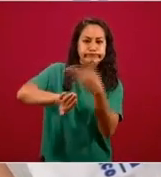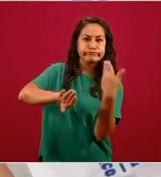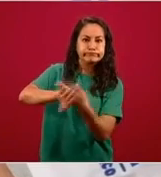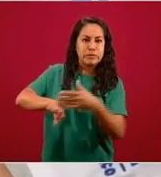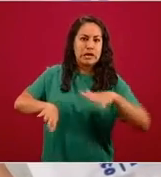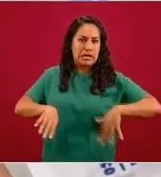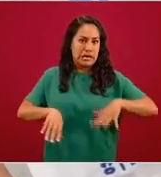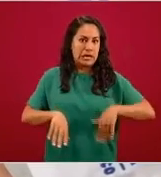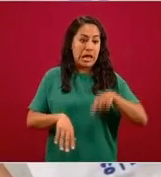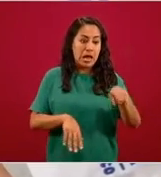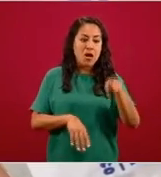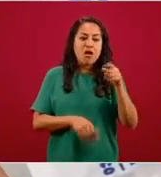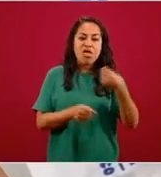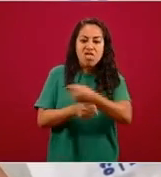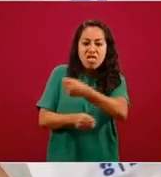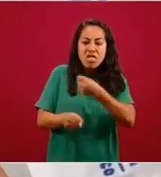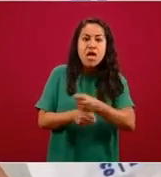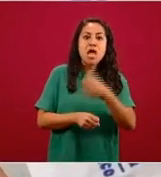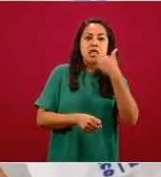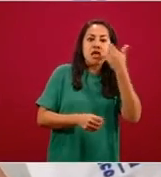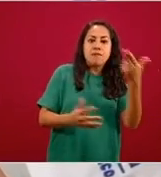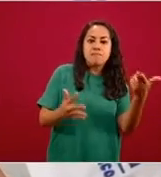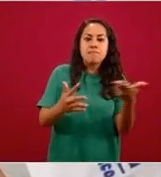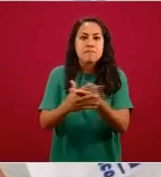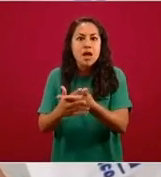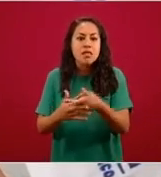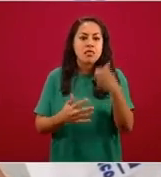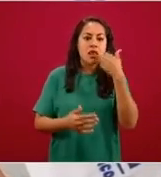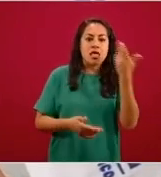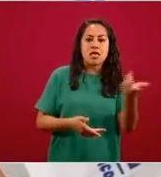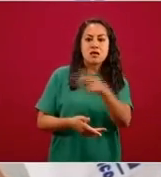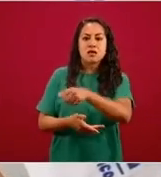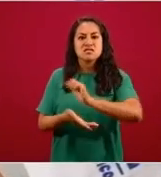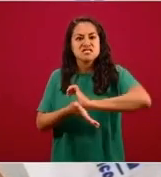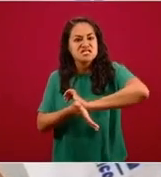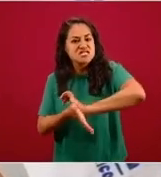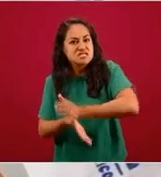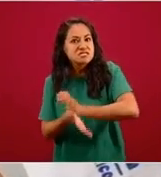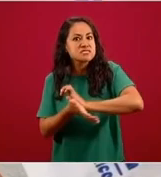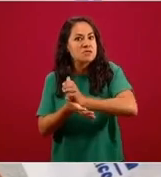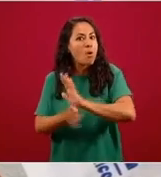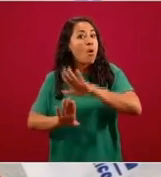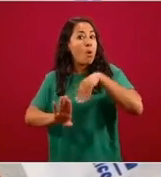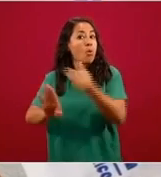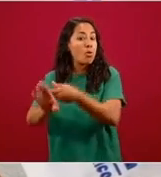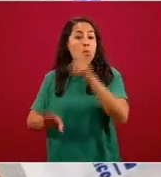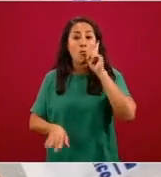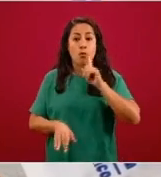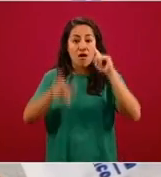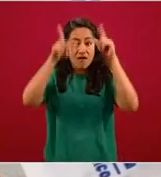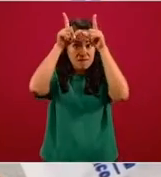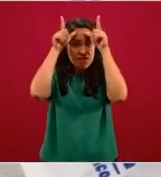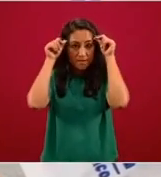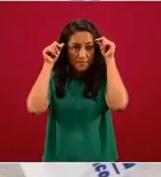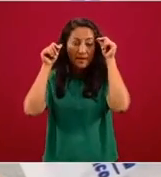suspects and then proceeded to present public charges against them.